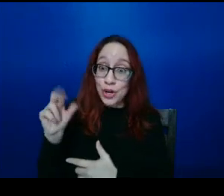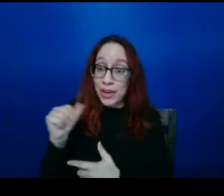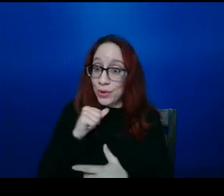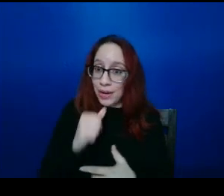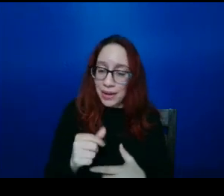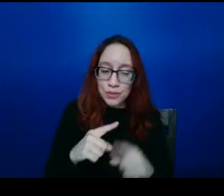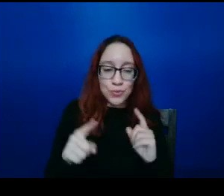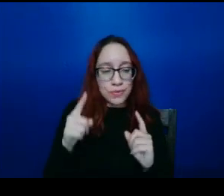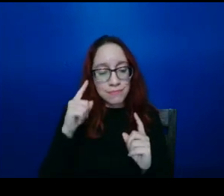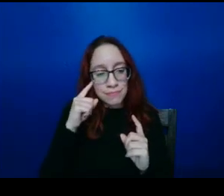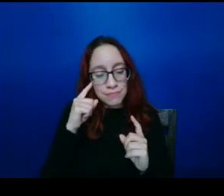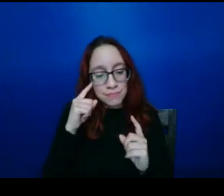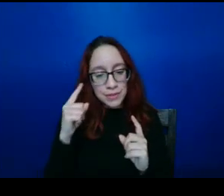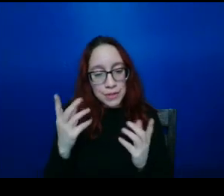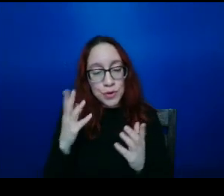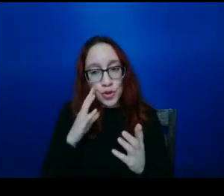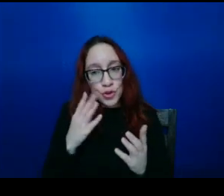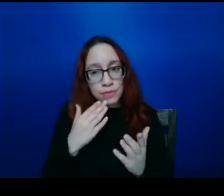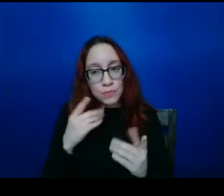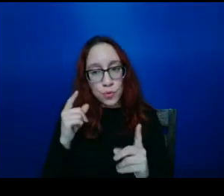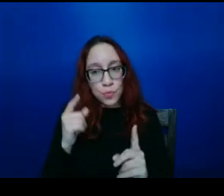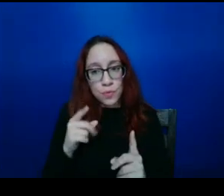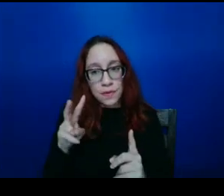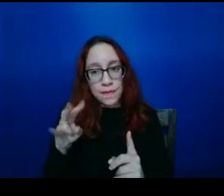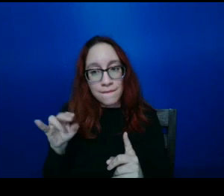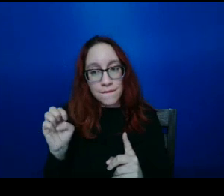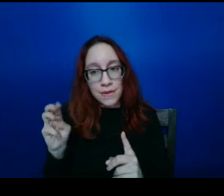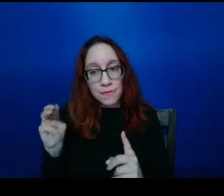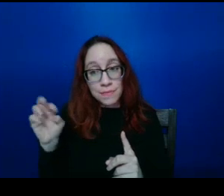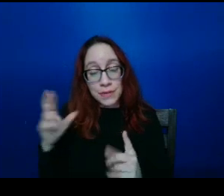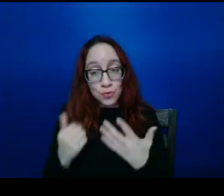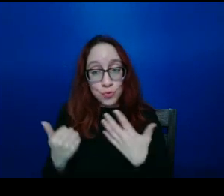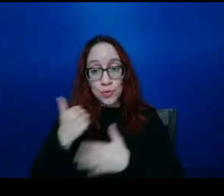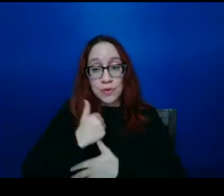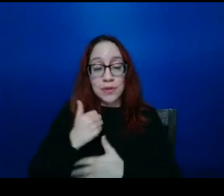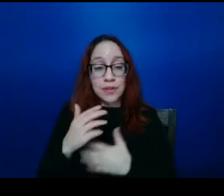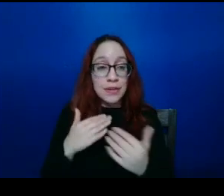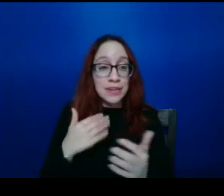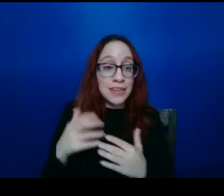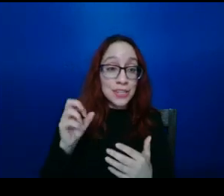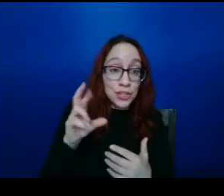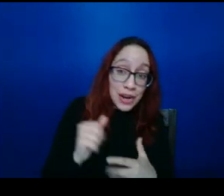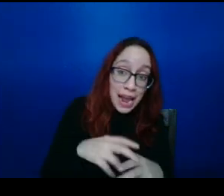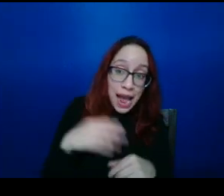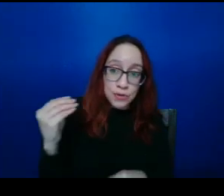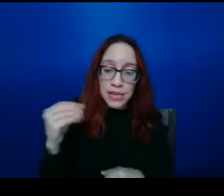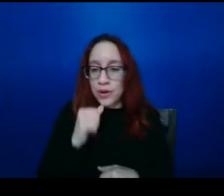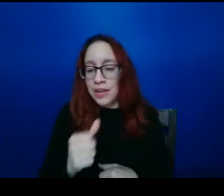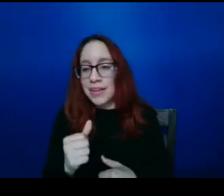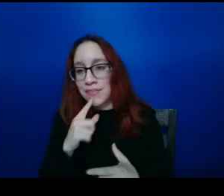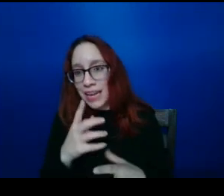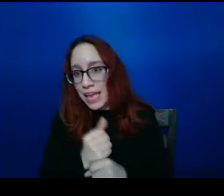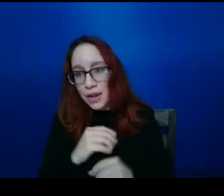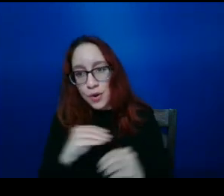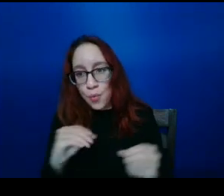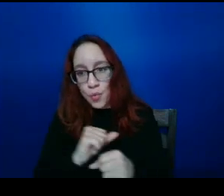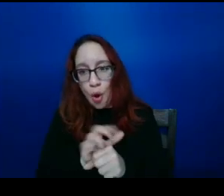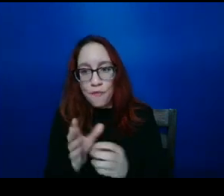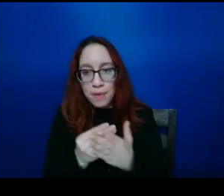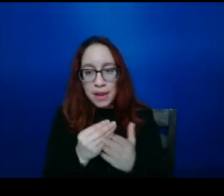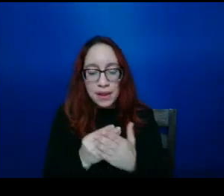Vice Mayor, you made the point, prioritizing those regardless if they're in the CRA or outside the CRA, if they didn't receive any sort of COVID relief